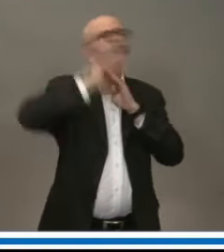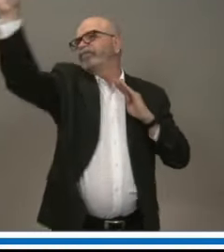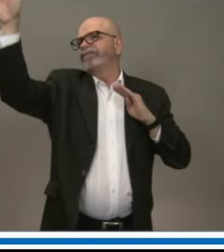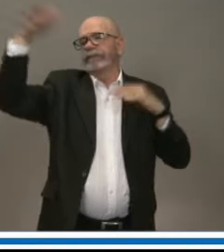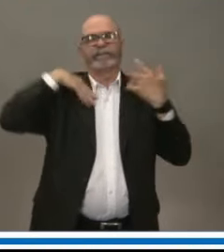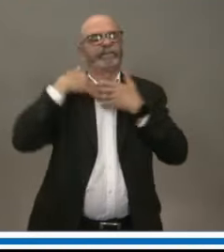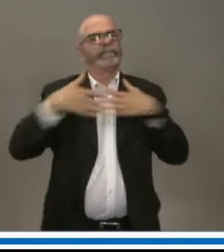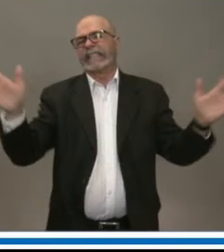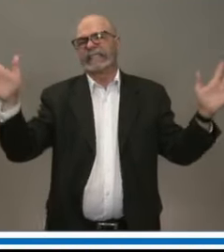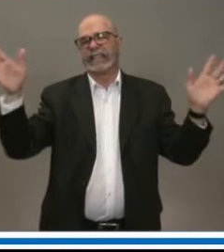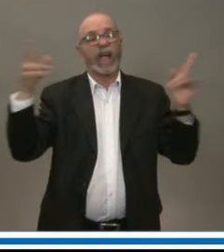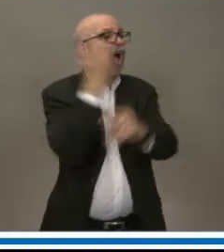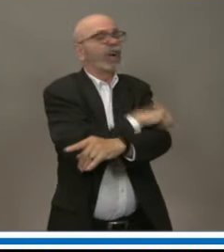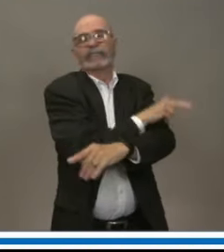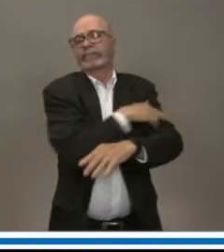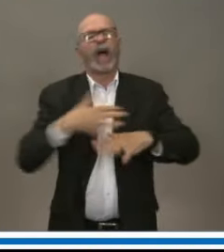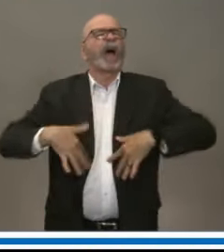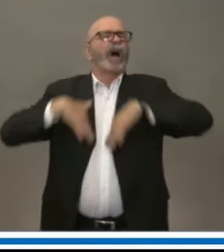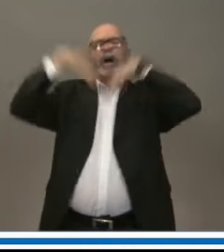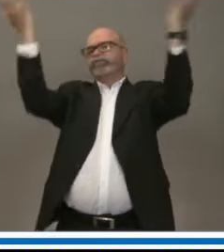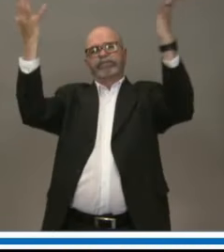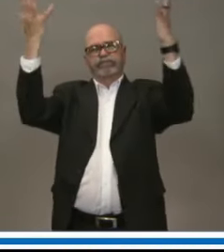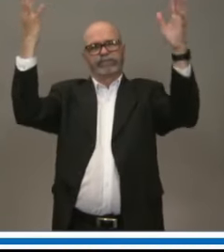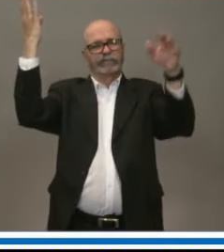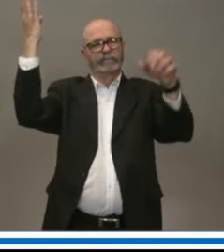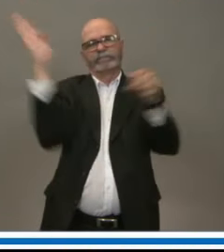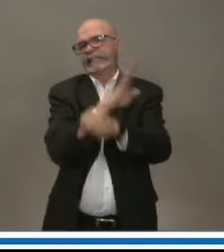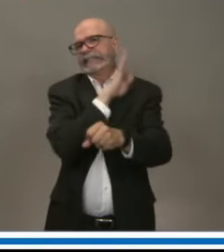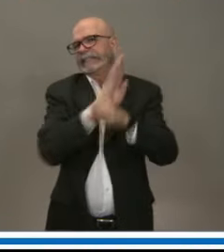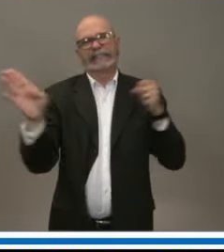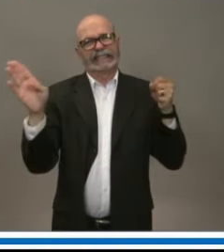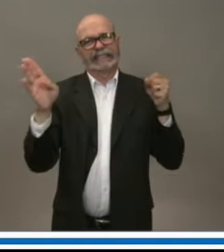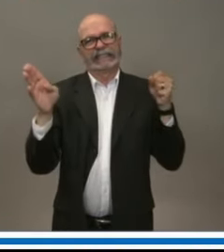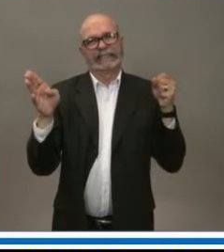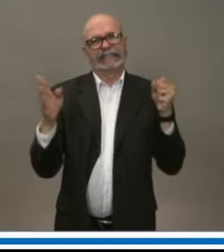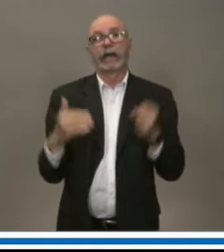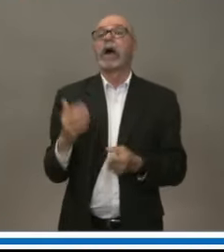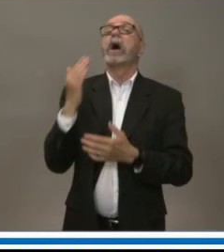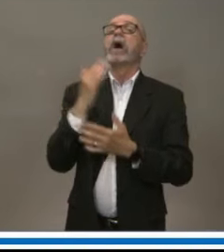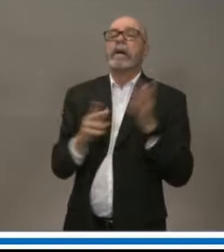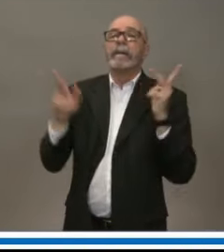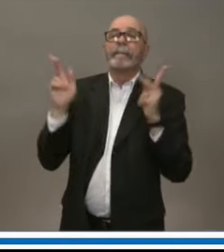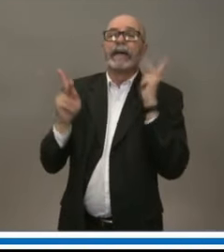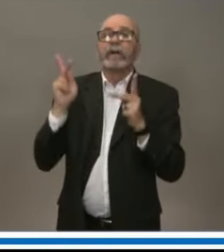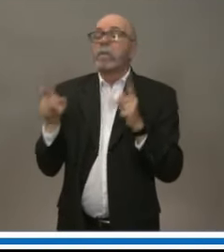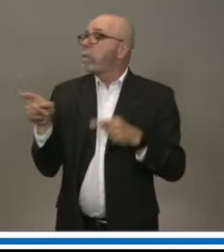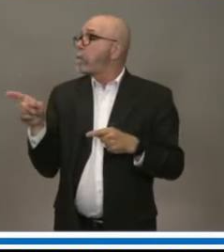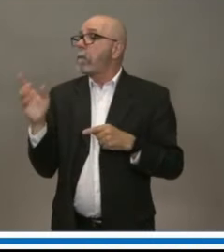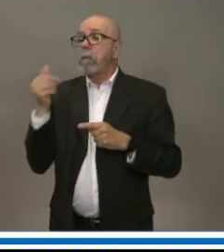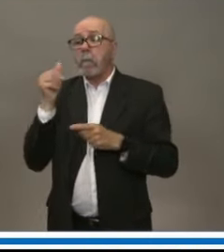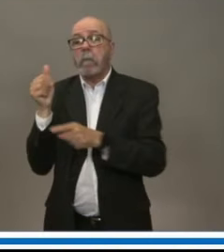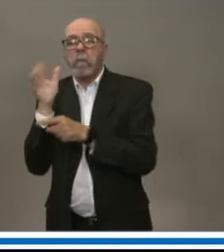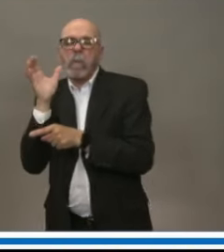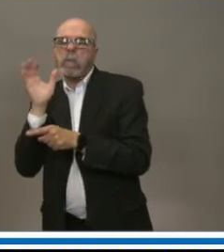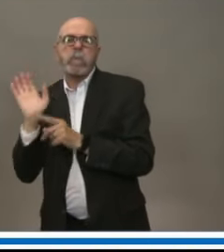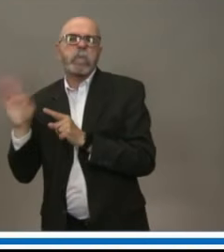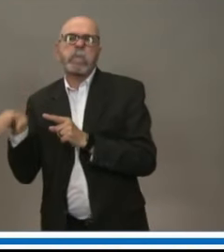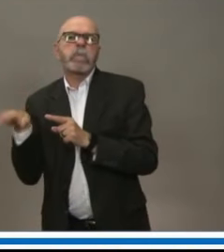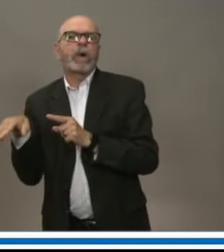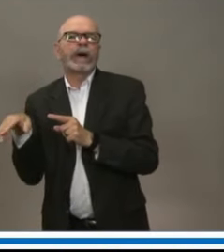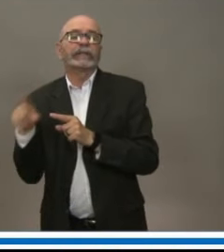even within the poor compliance, there would be substantive stresses on the healthcare system because you have to